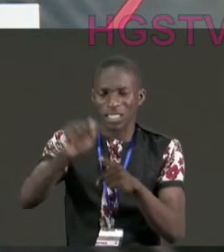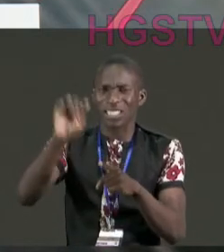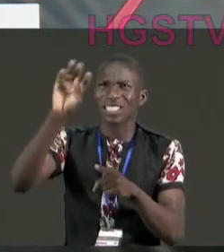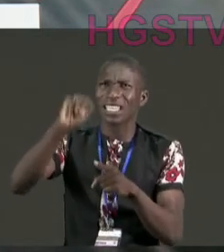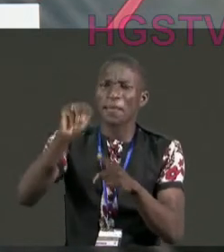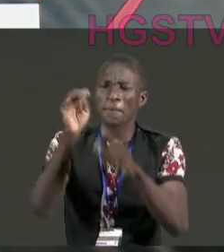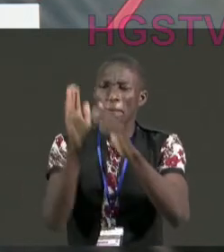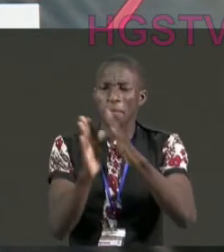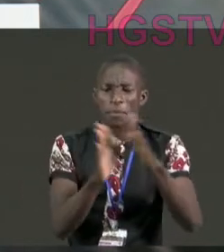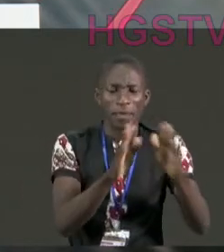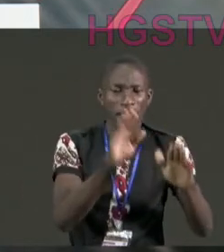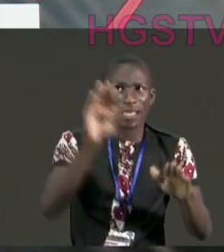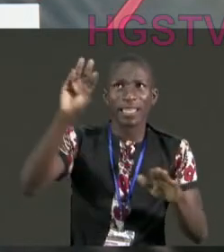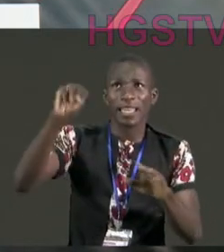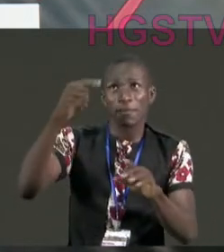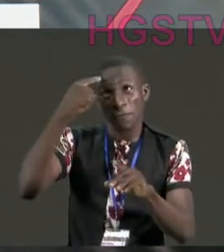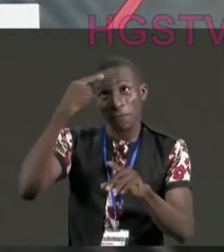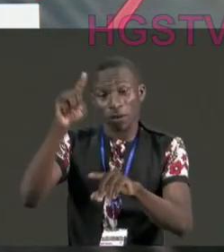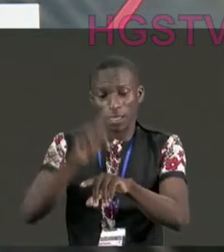for a time like this.